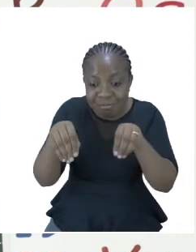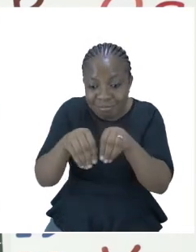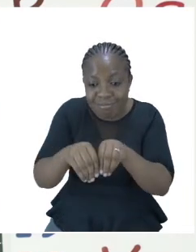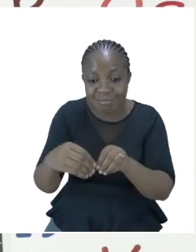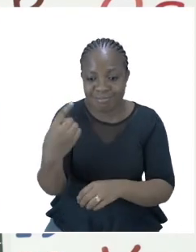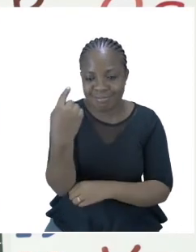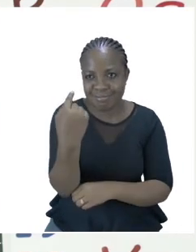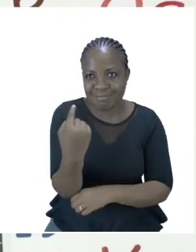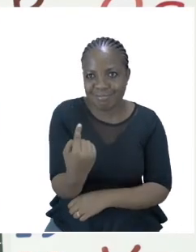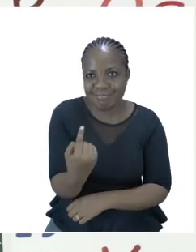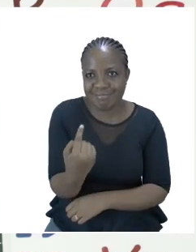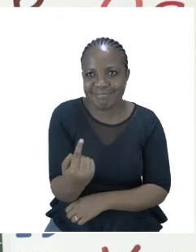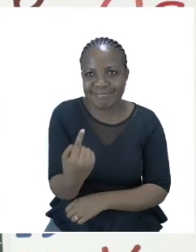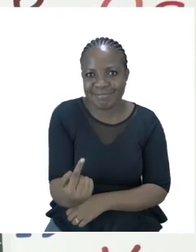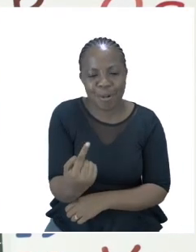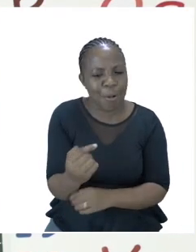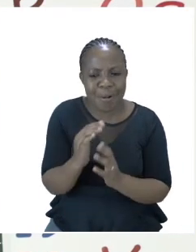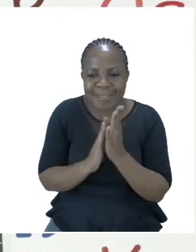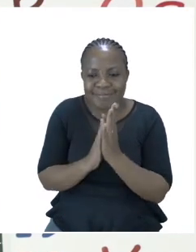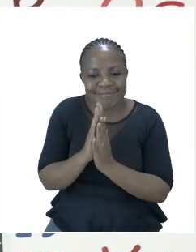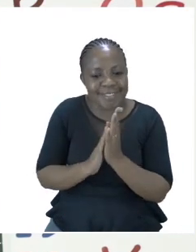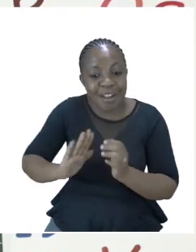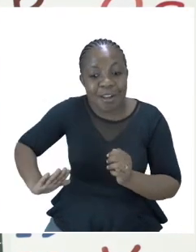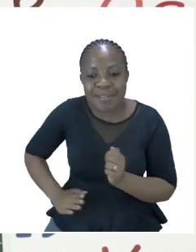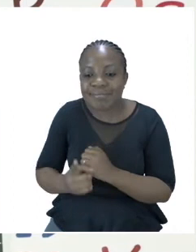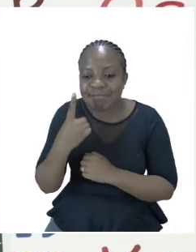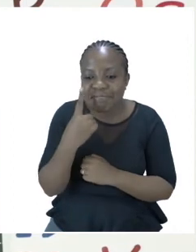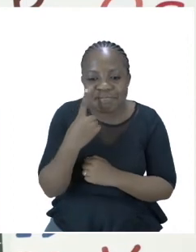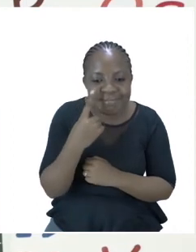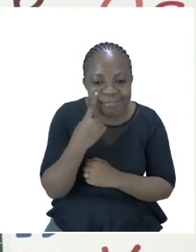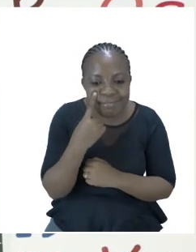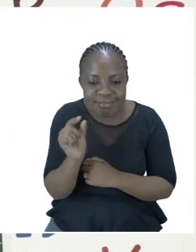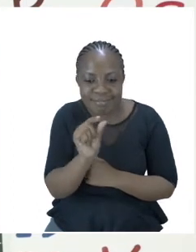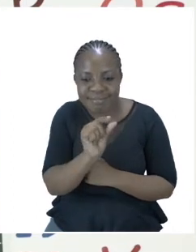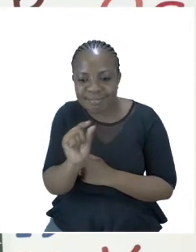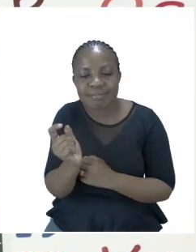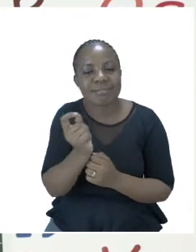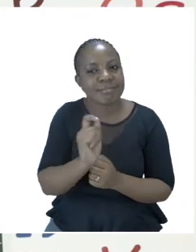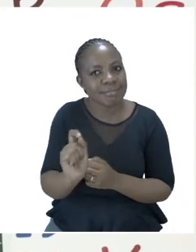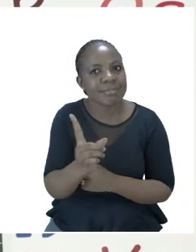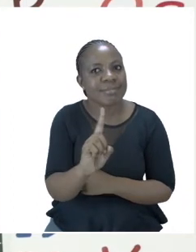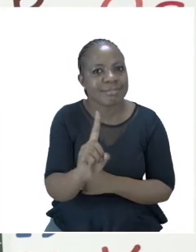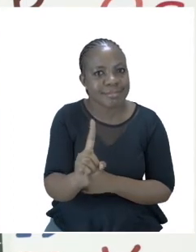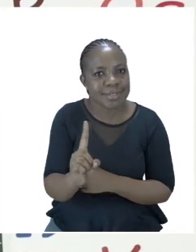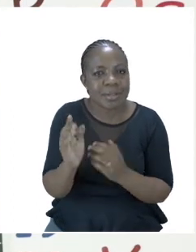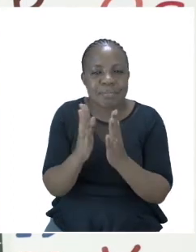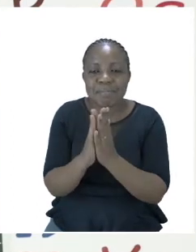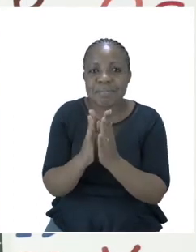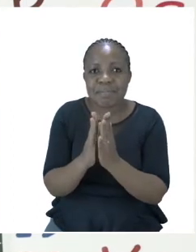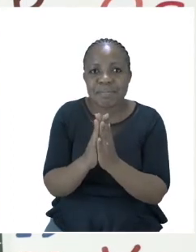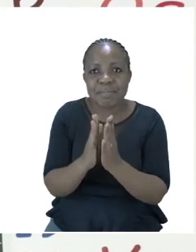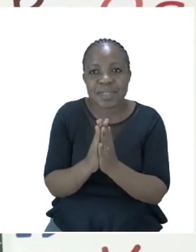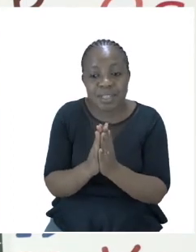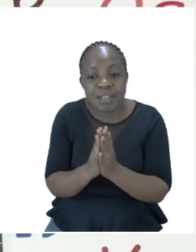And I am excited to see what you're going to put there. So remember, when you're making your words, sound them